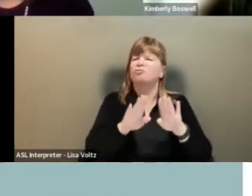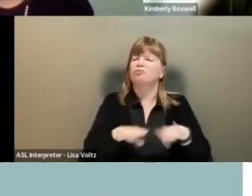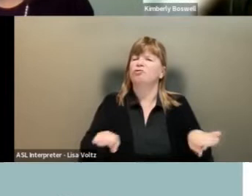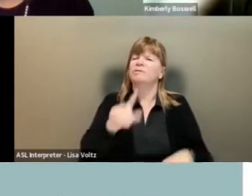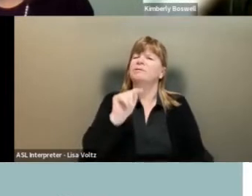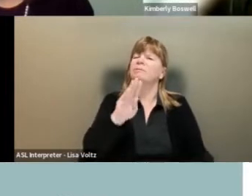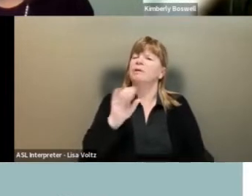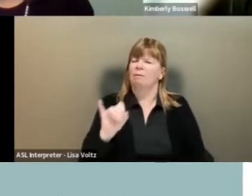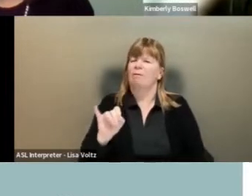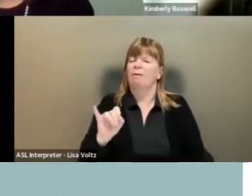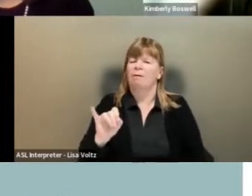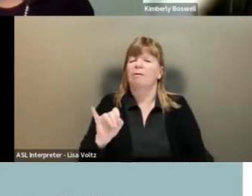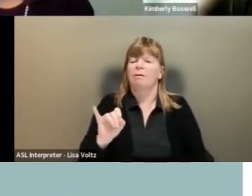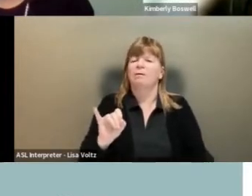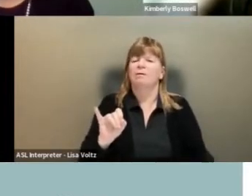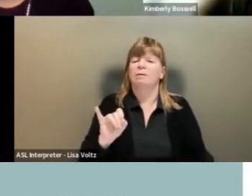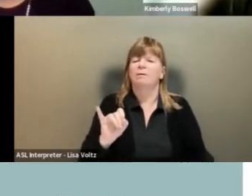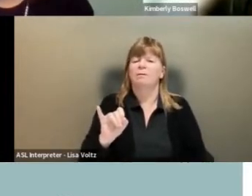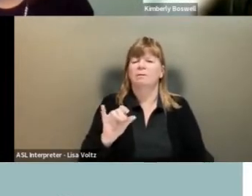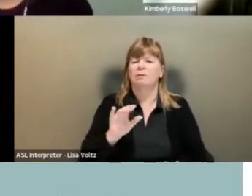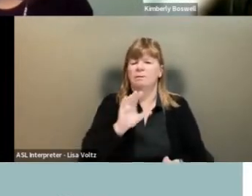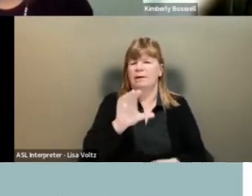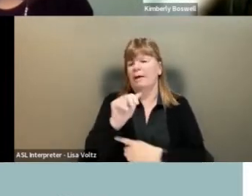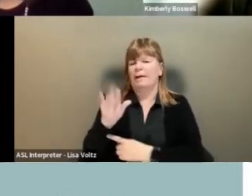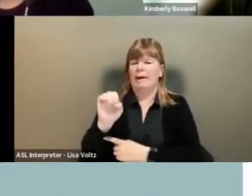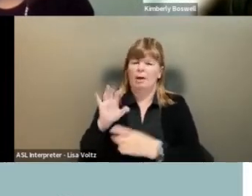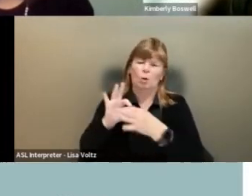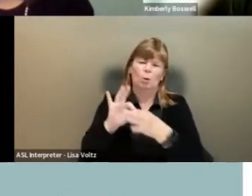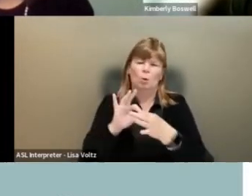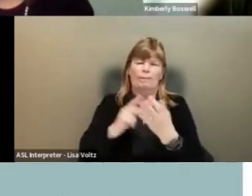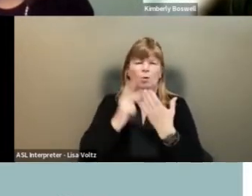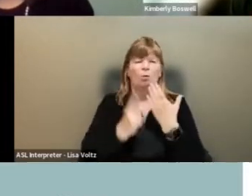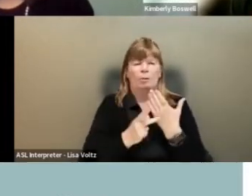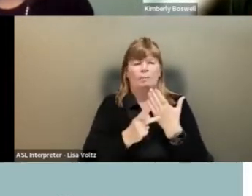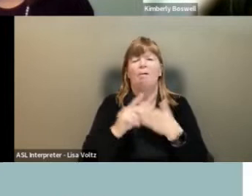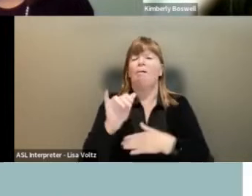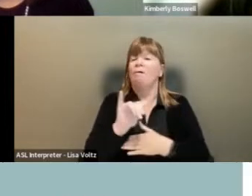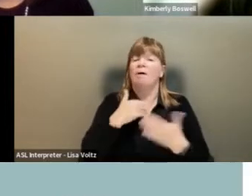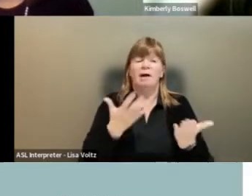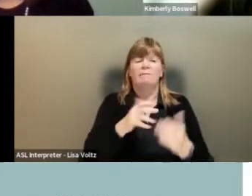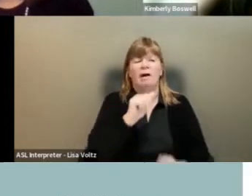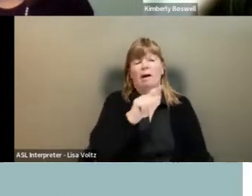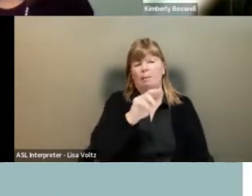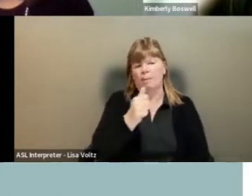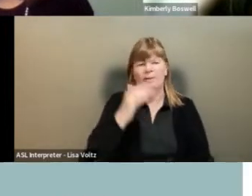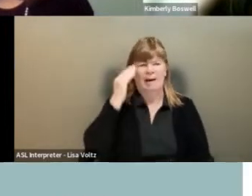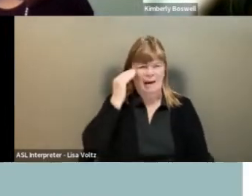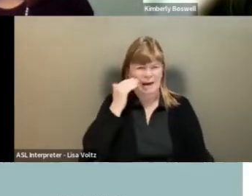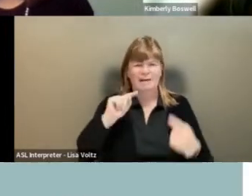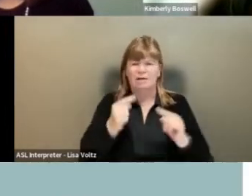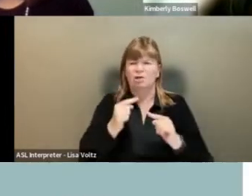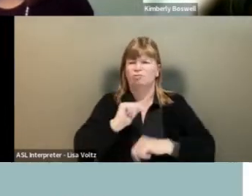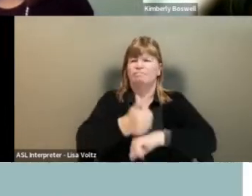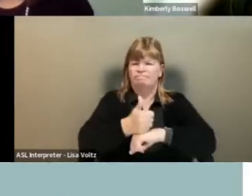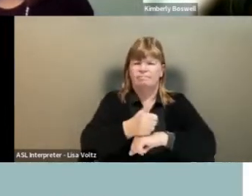TBI, our TBI Care Coordination Program. You also have the Alabama Head Injury Foundation, which is